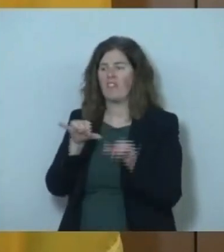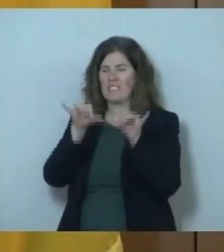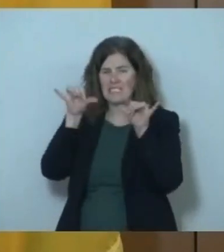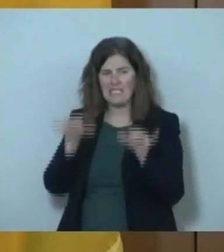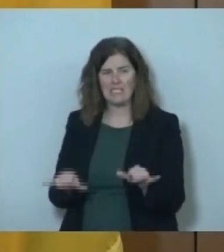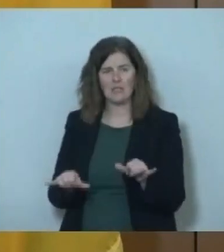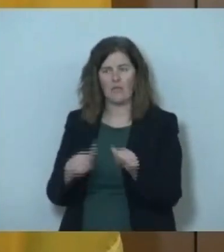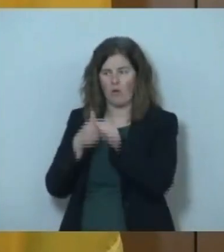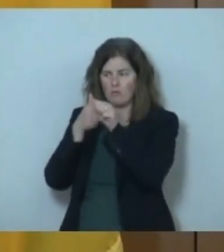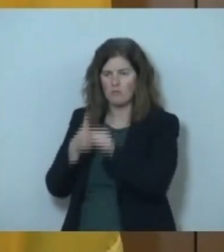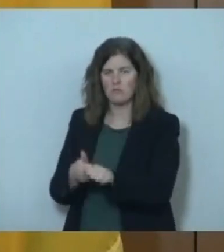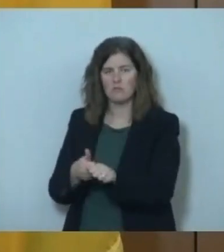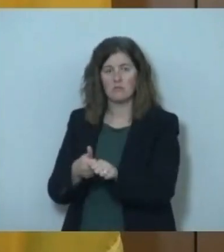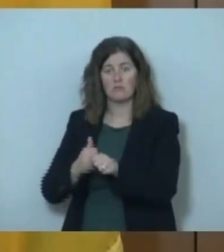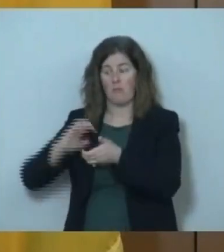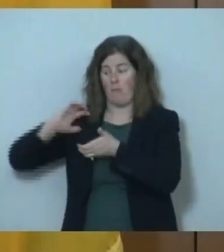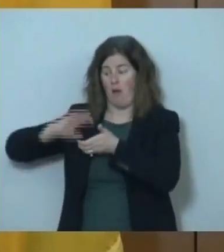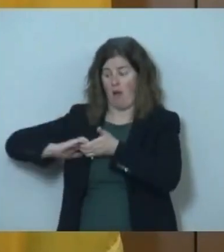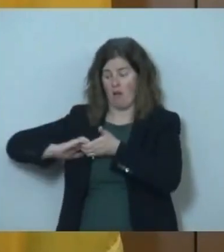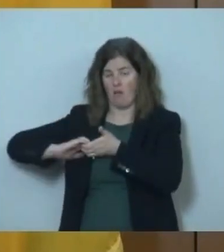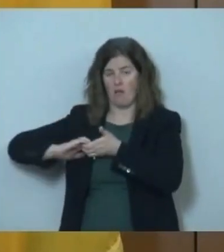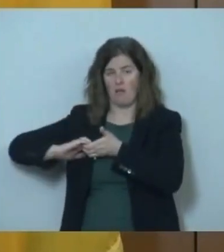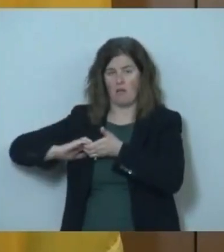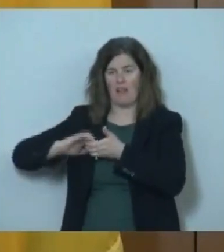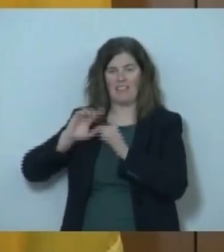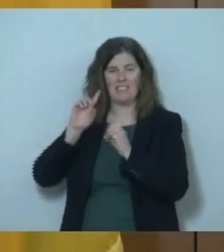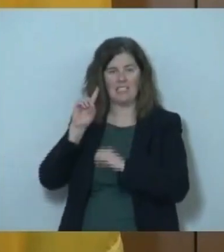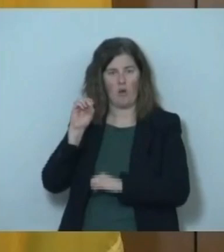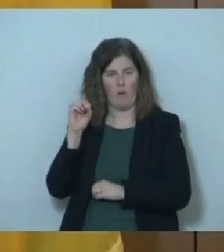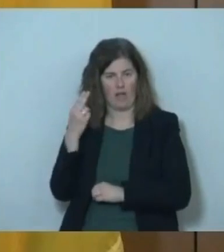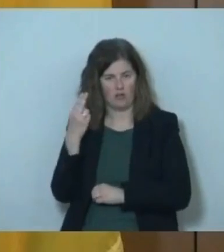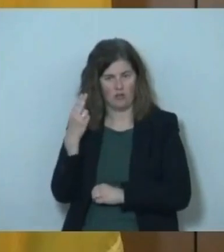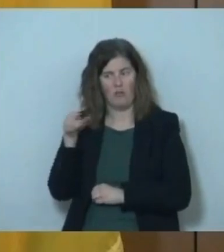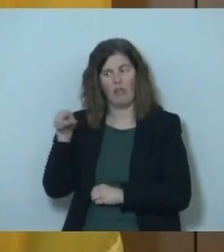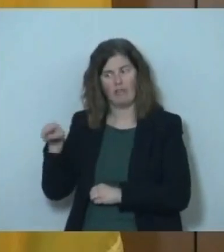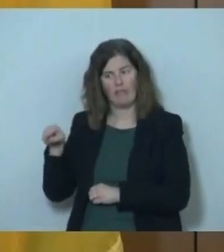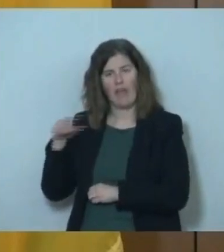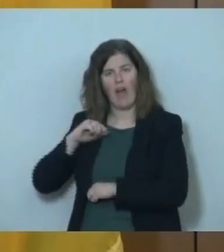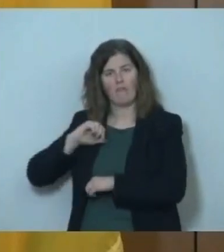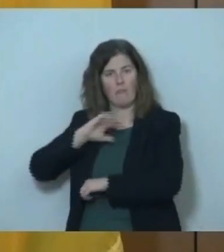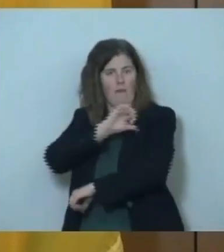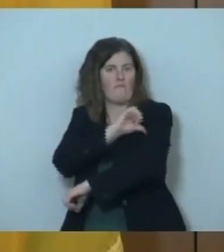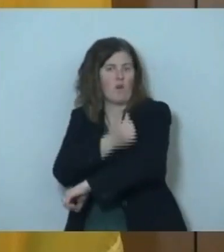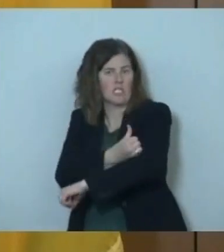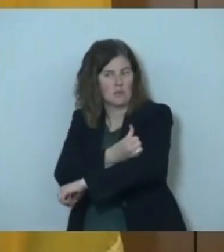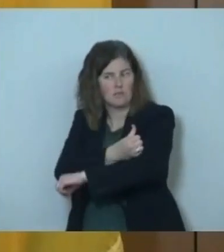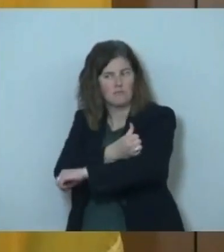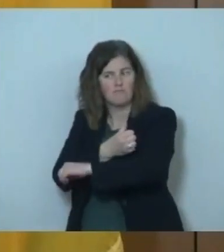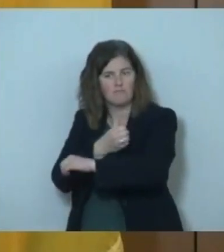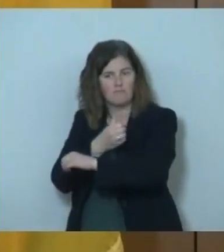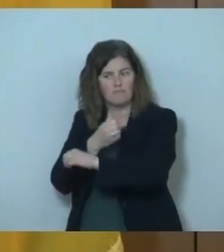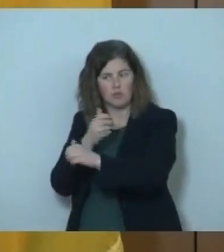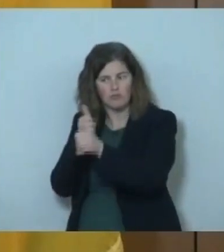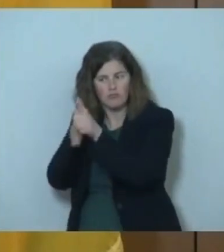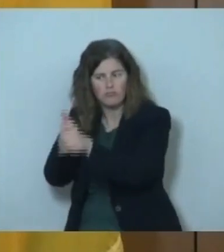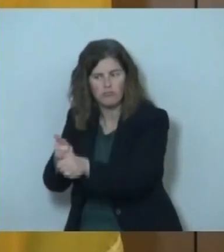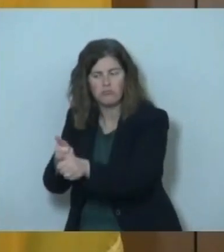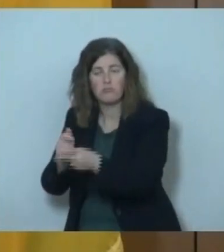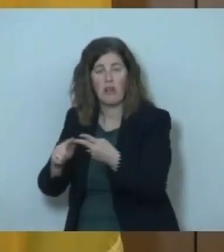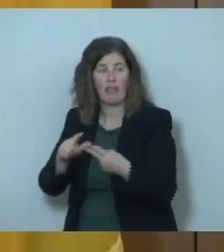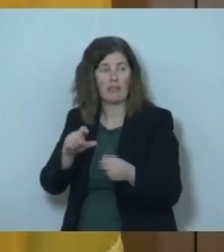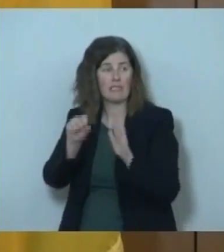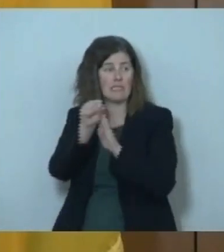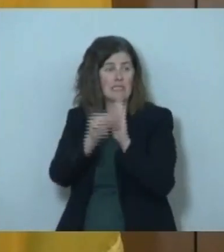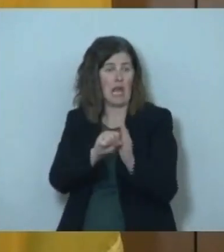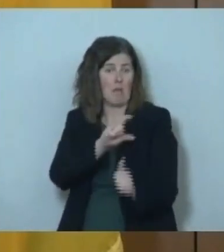that is a partnership between, the Department of Health, who has enforcement powers for public health orders, the state police, who